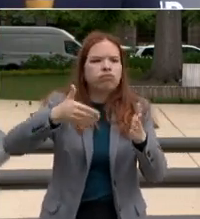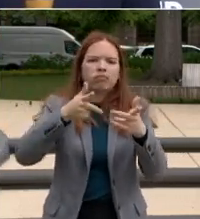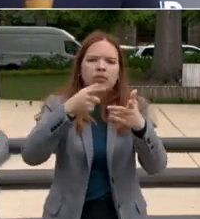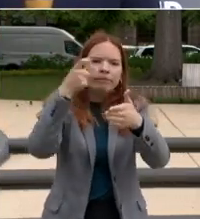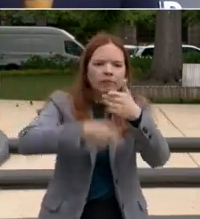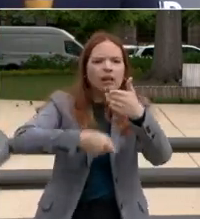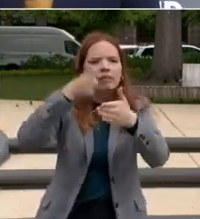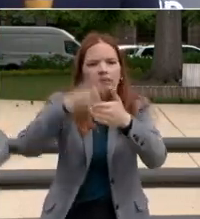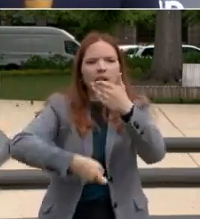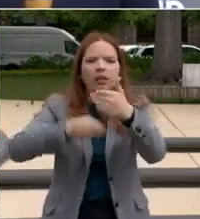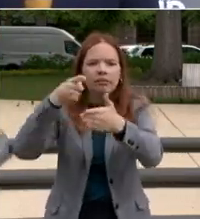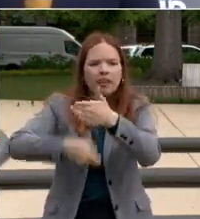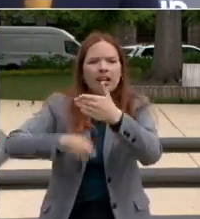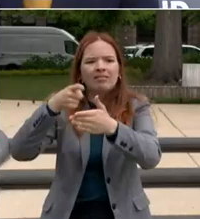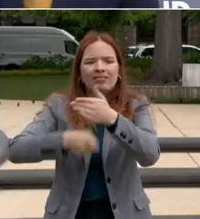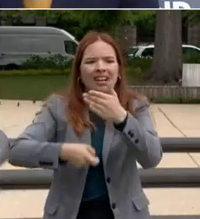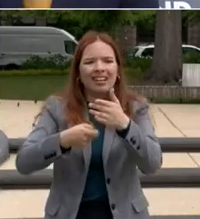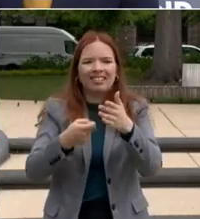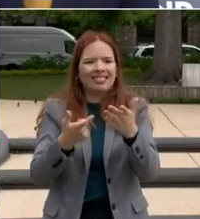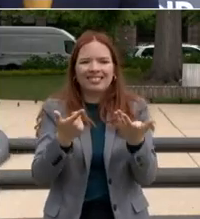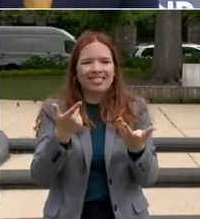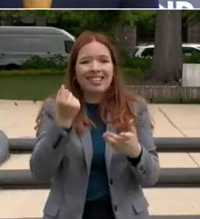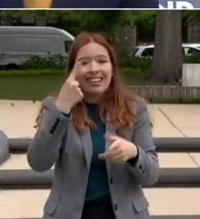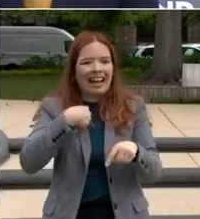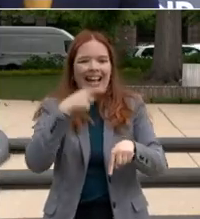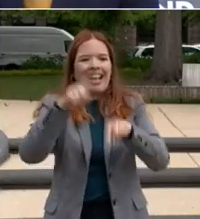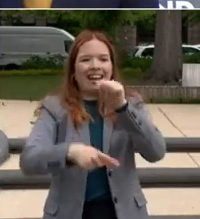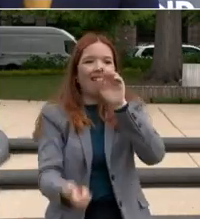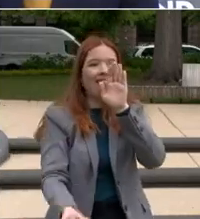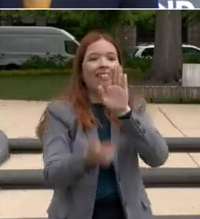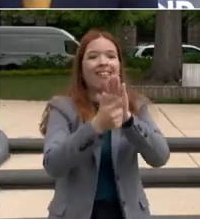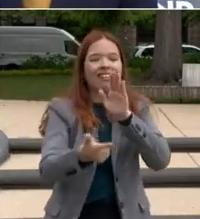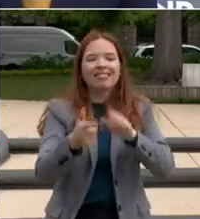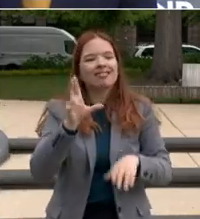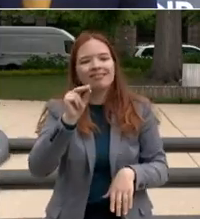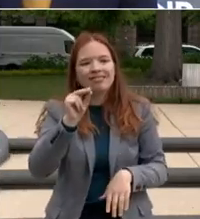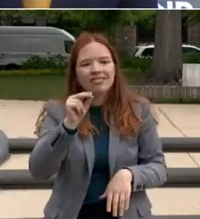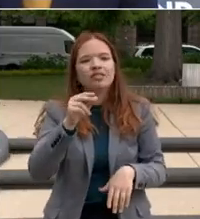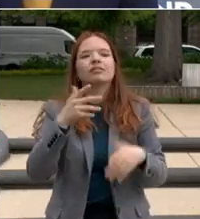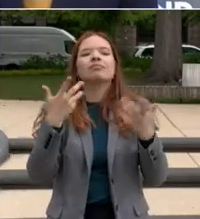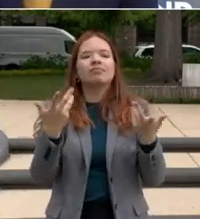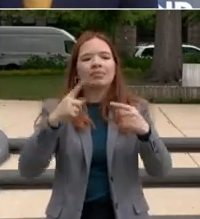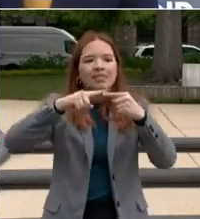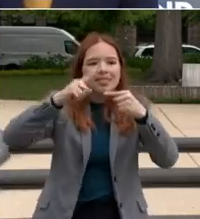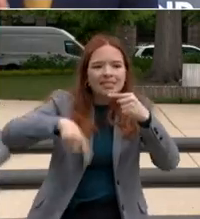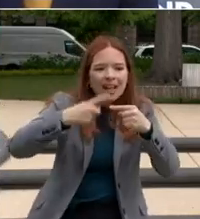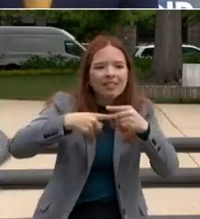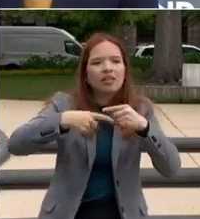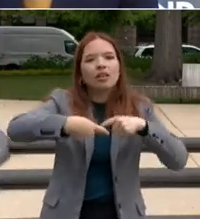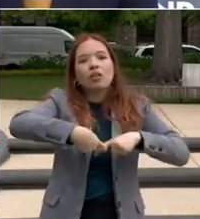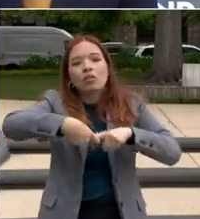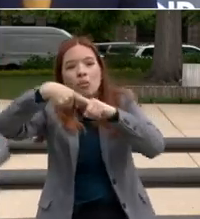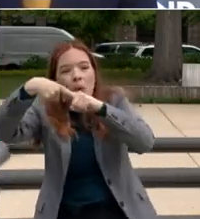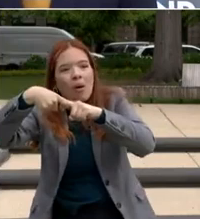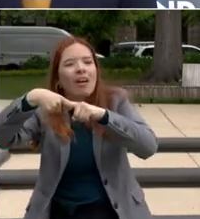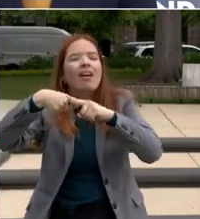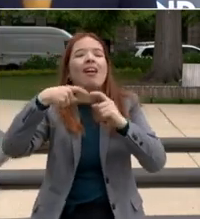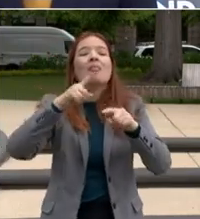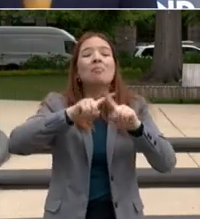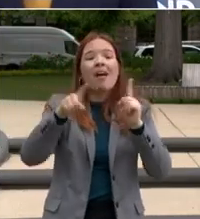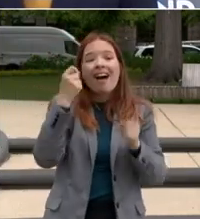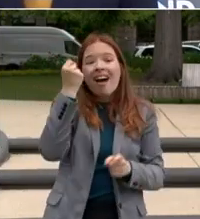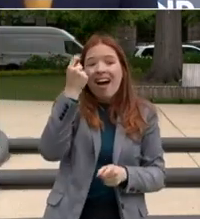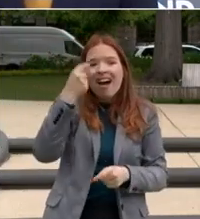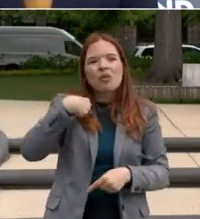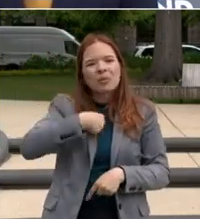Certainly we can boot, we can tow, and we can develop different ways of thinking about how to get to